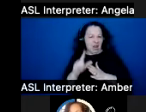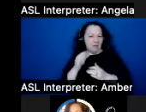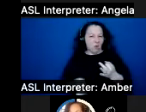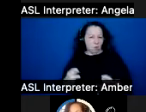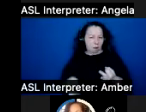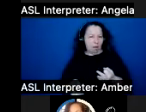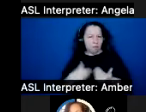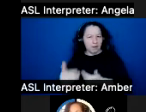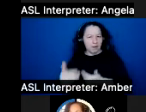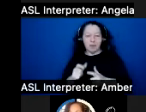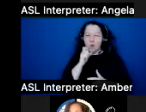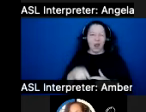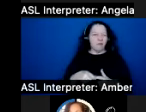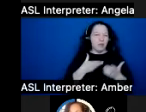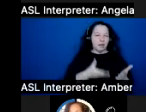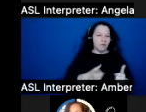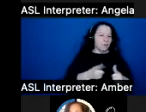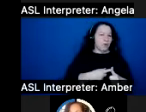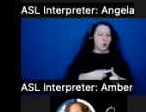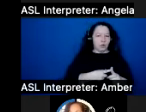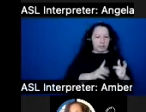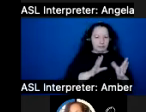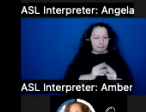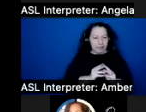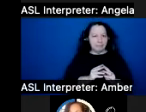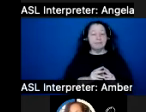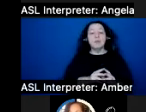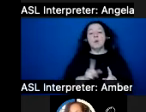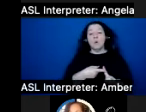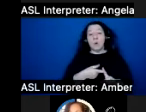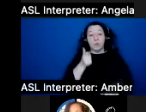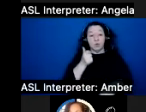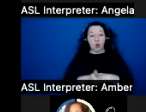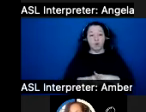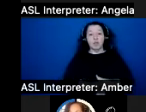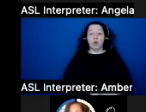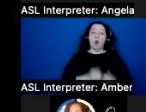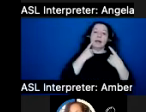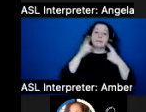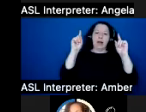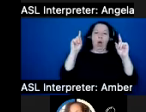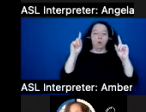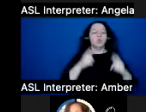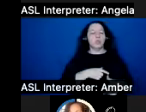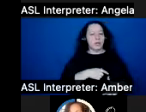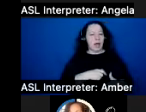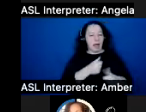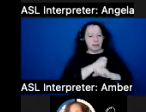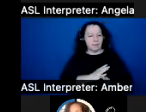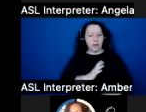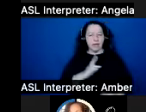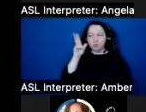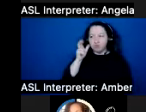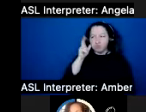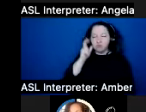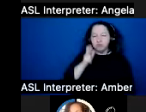an initial arraignment. And that's when the charges are read out to the defendant. They are advised